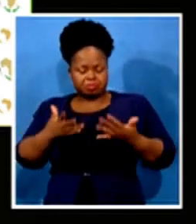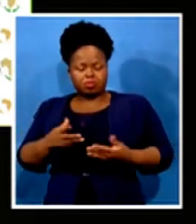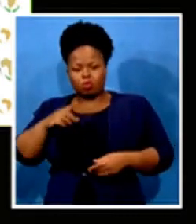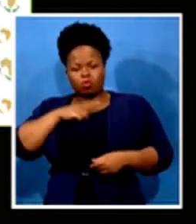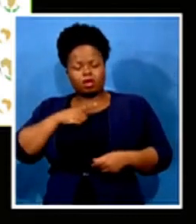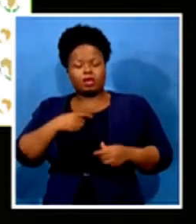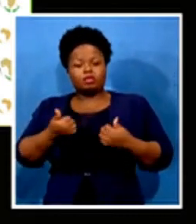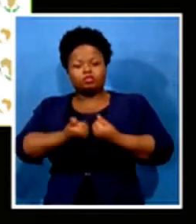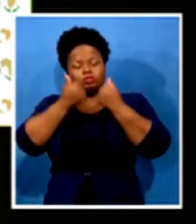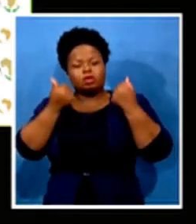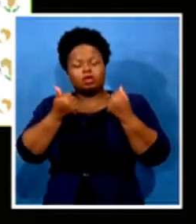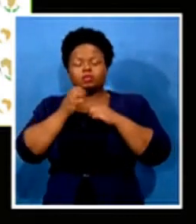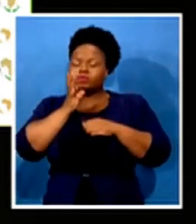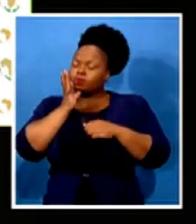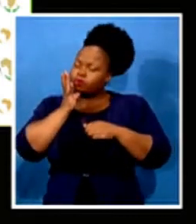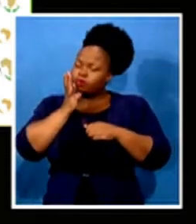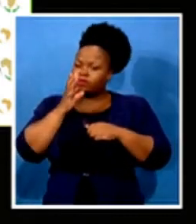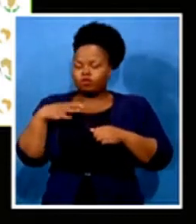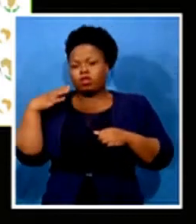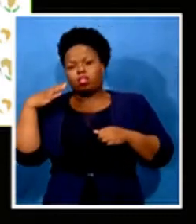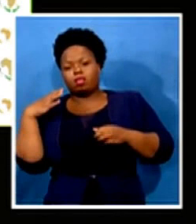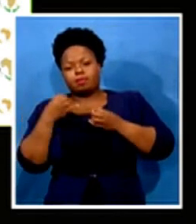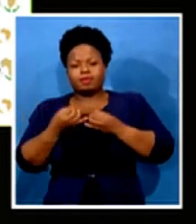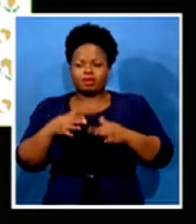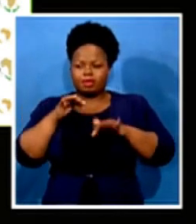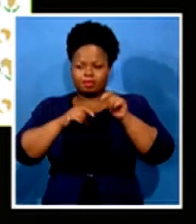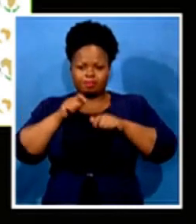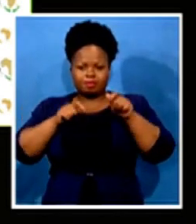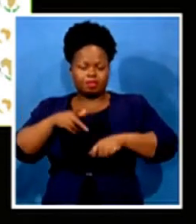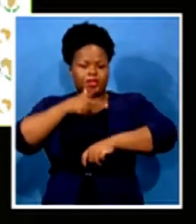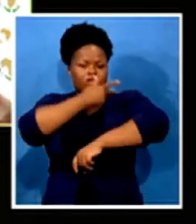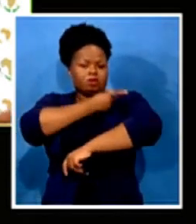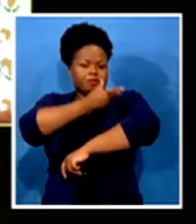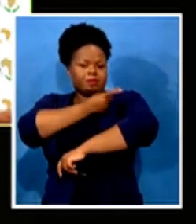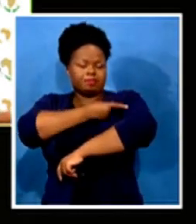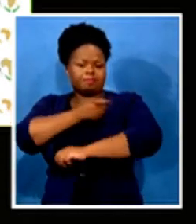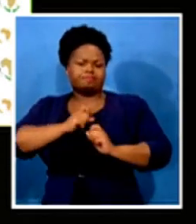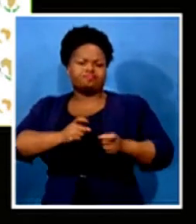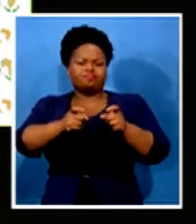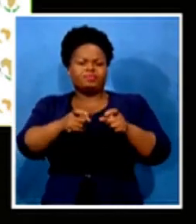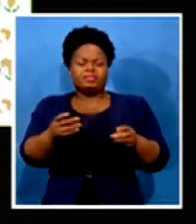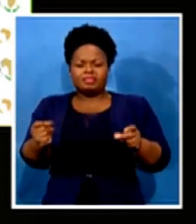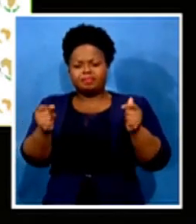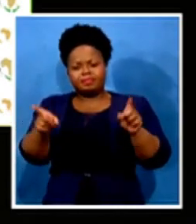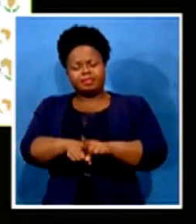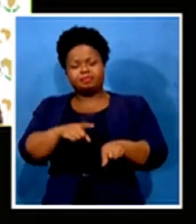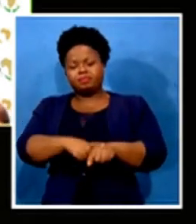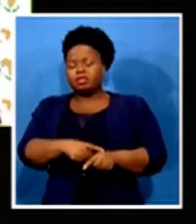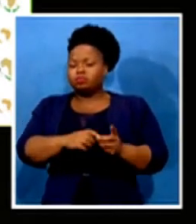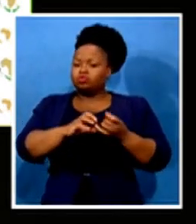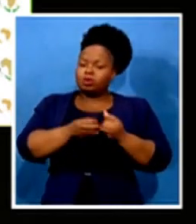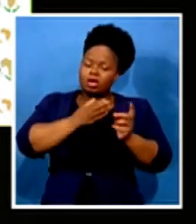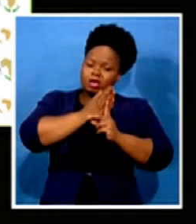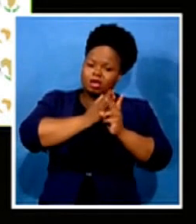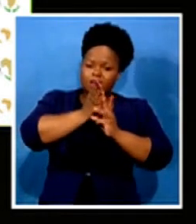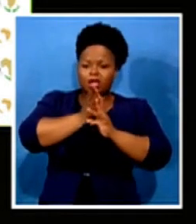a large number of people speedily and reaching all corners of the continent, which we've never done. This will